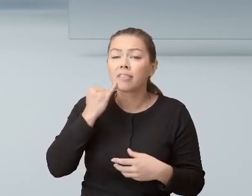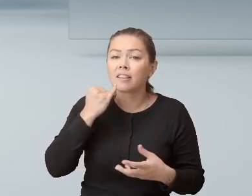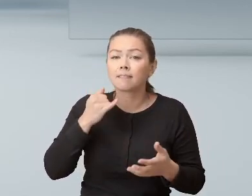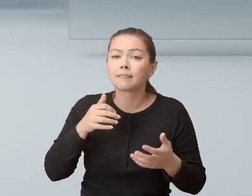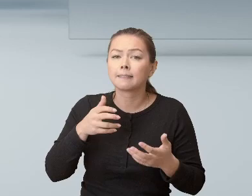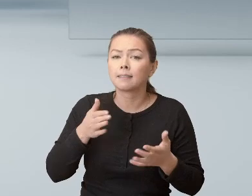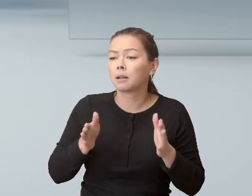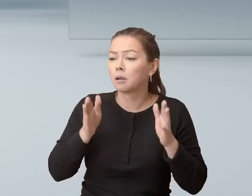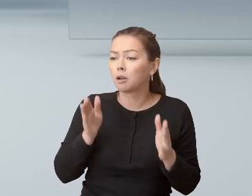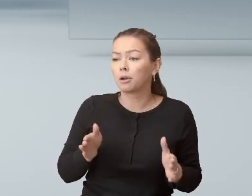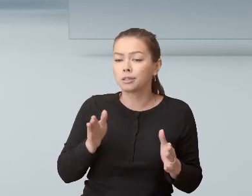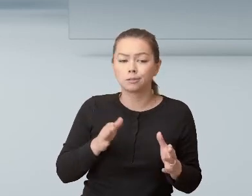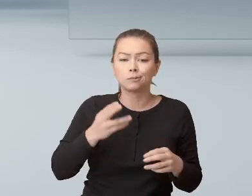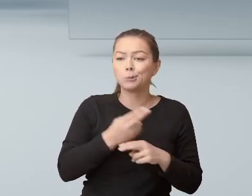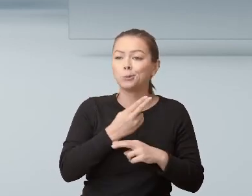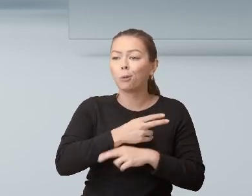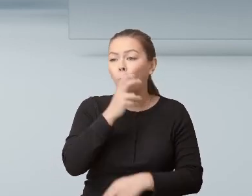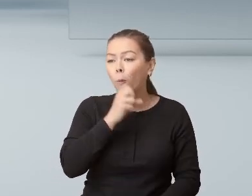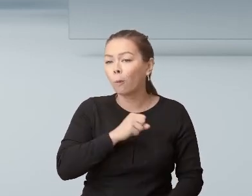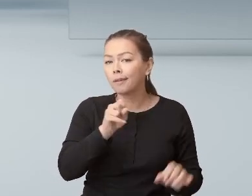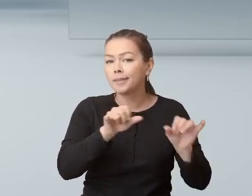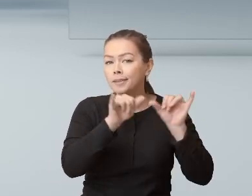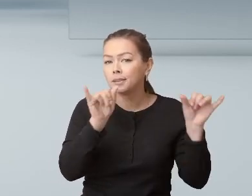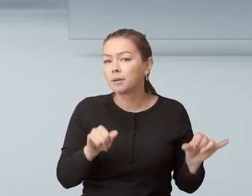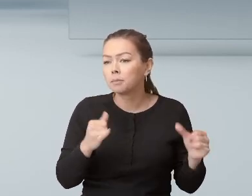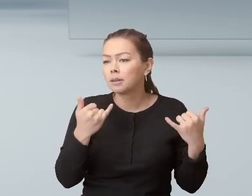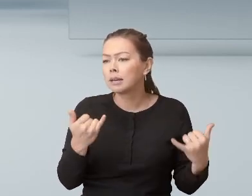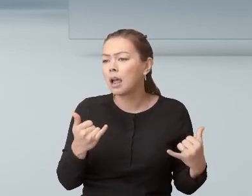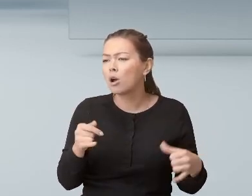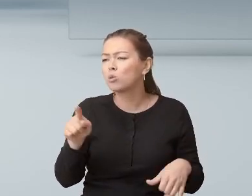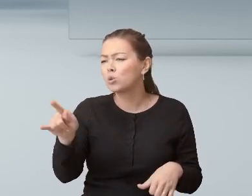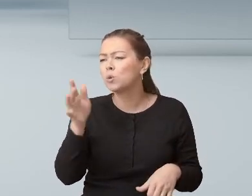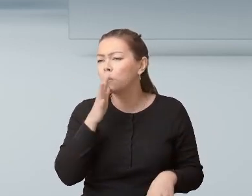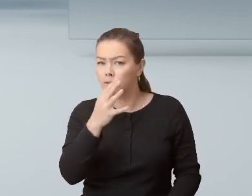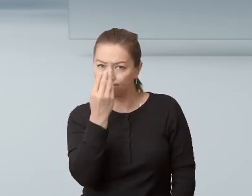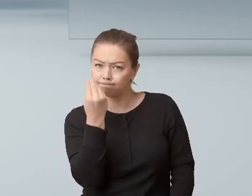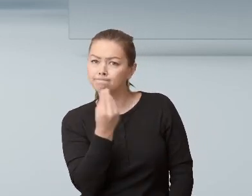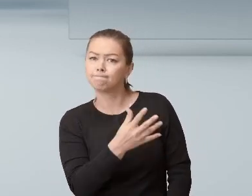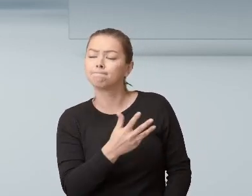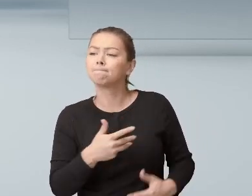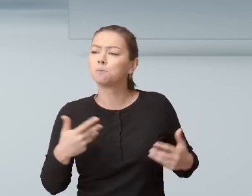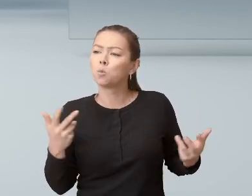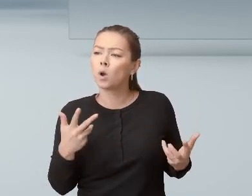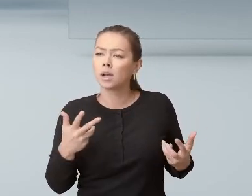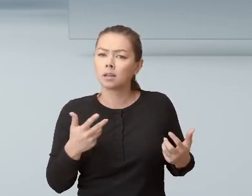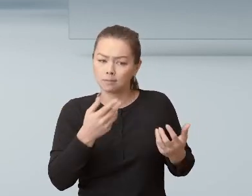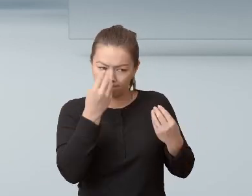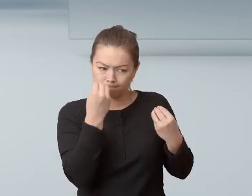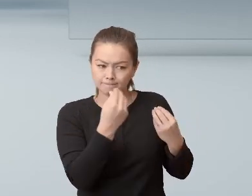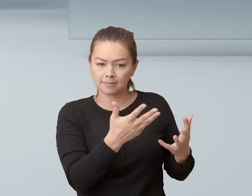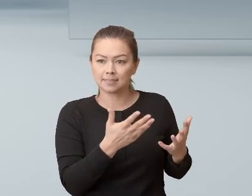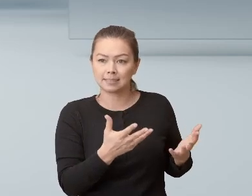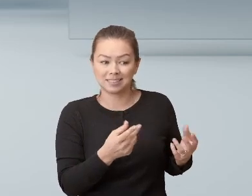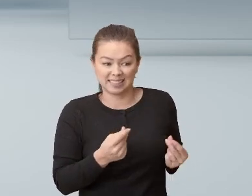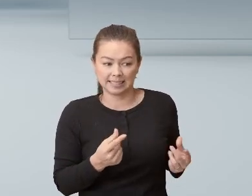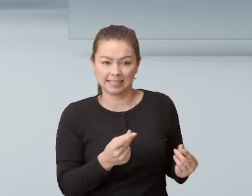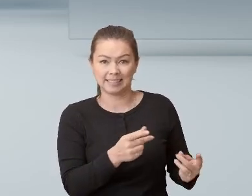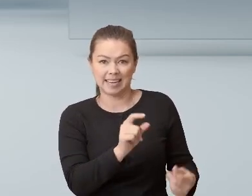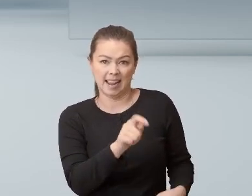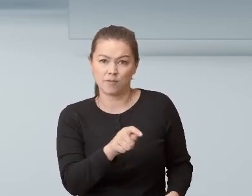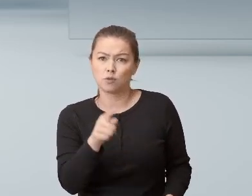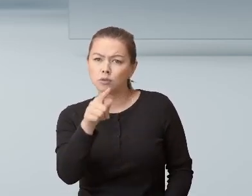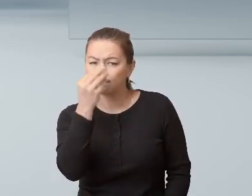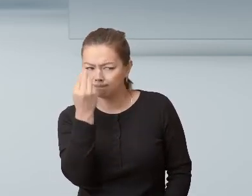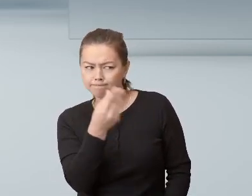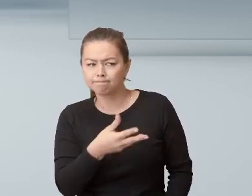that's sitting on a legacy system right now? What would you say to them, either to get some sense of urgency on what to do? What